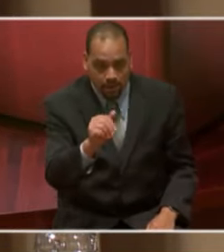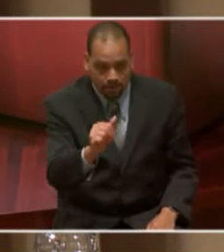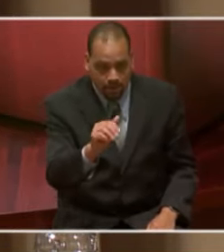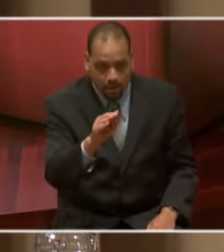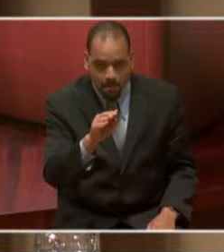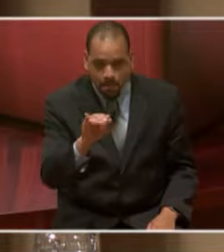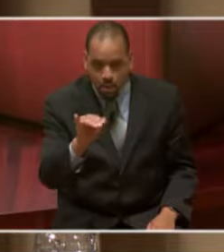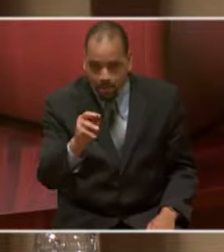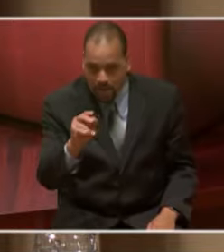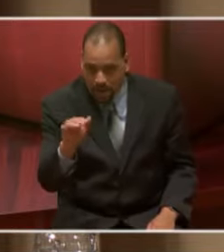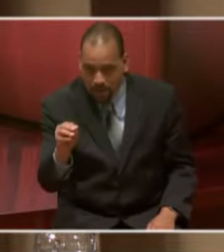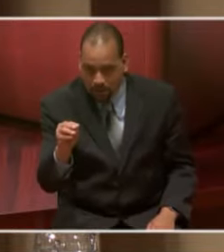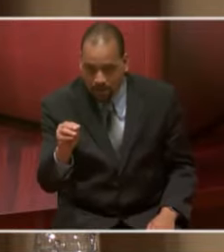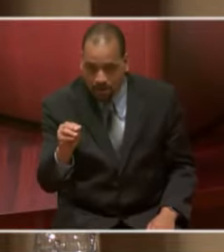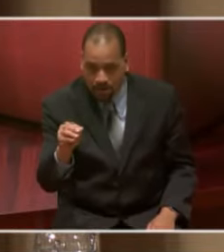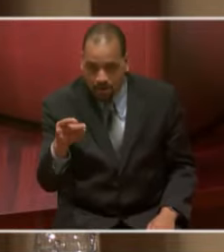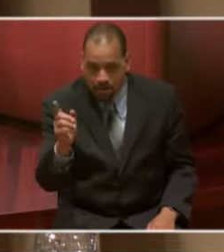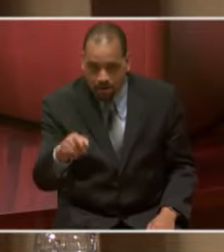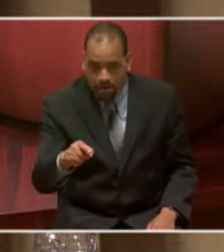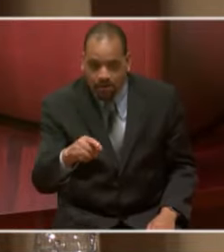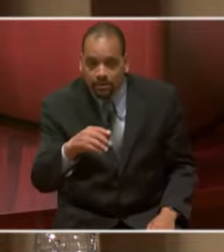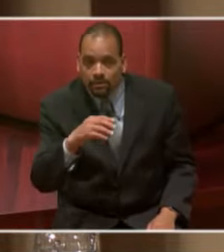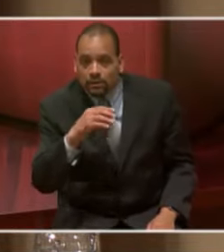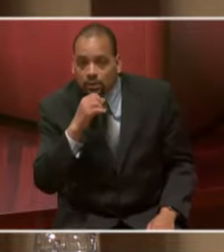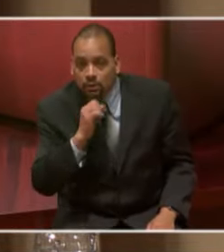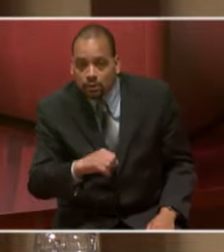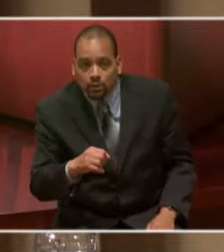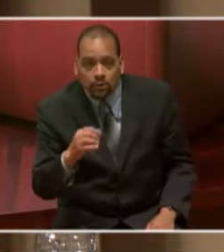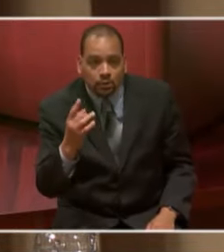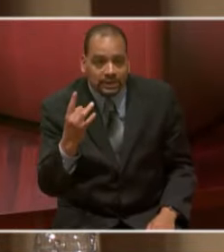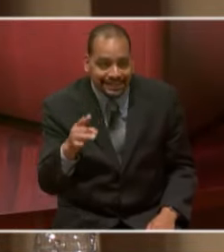night in that station.